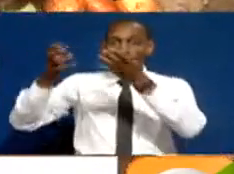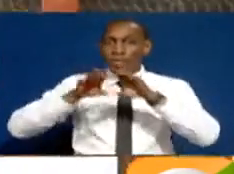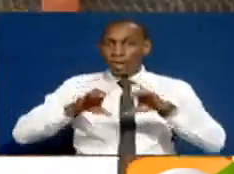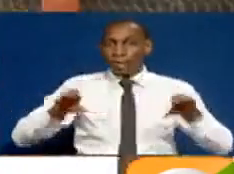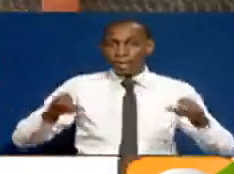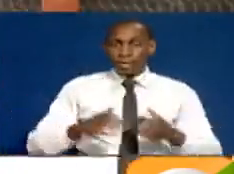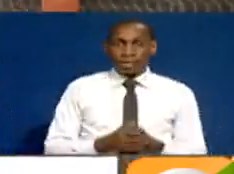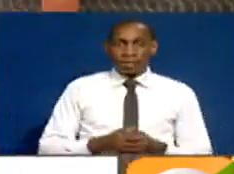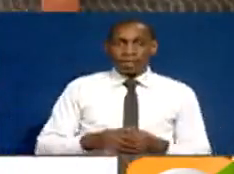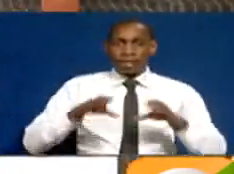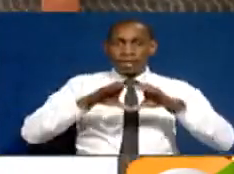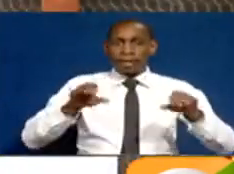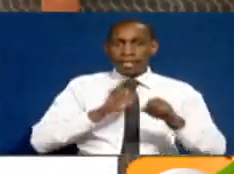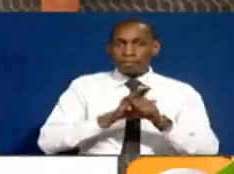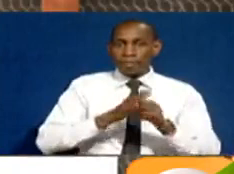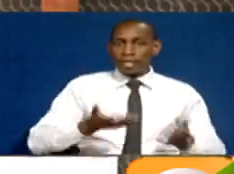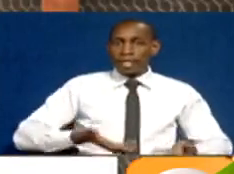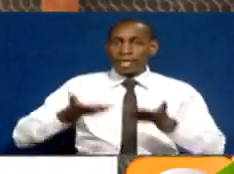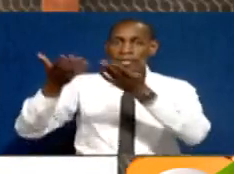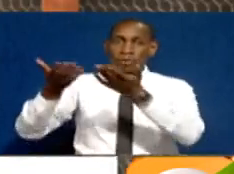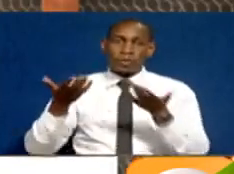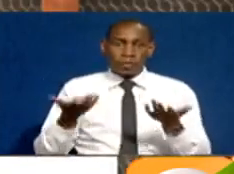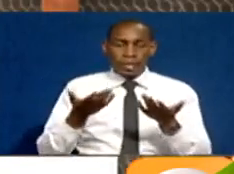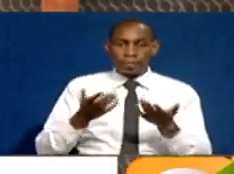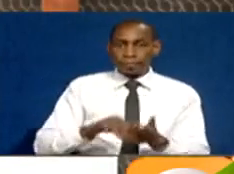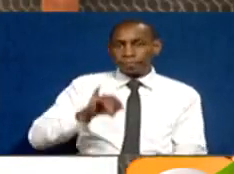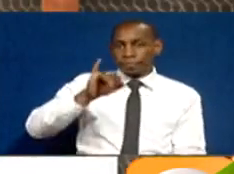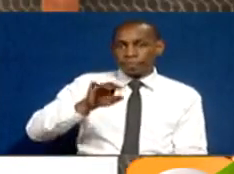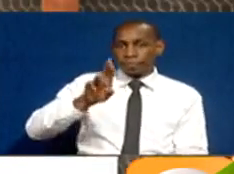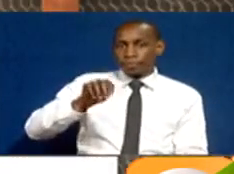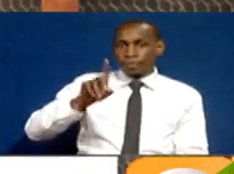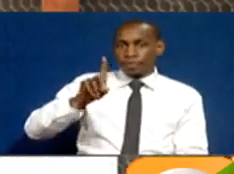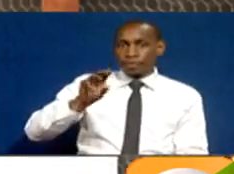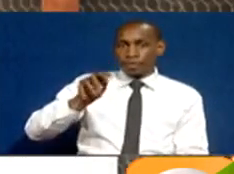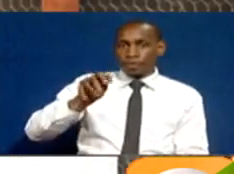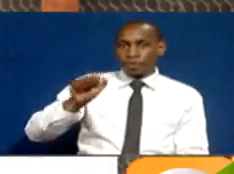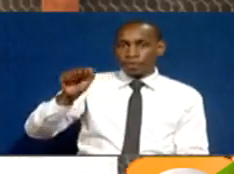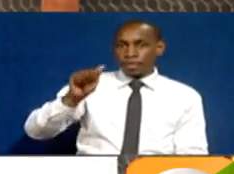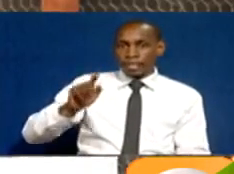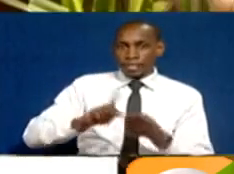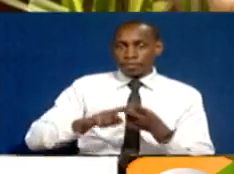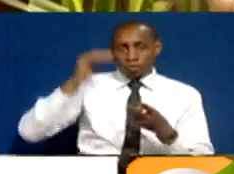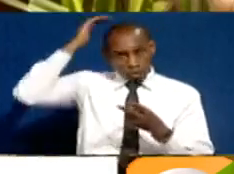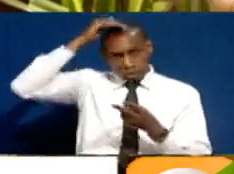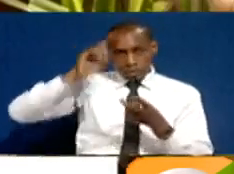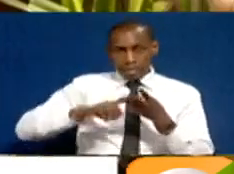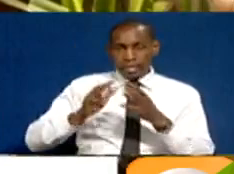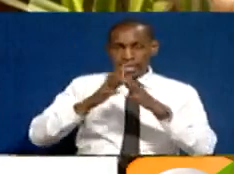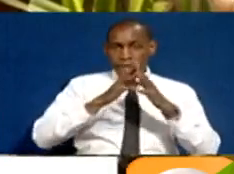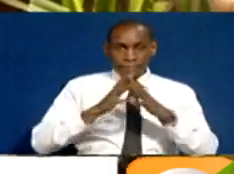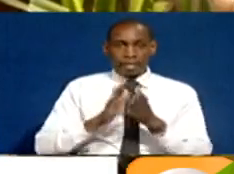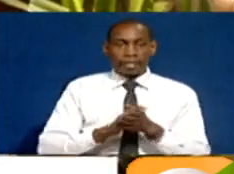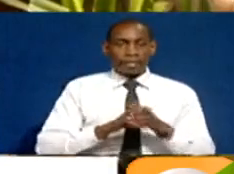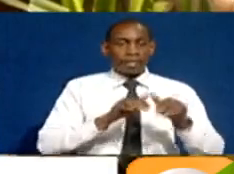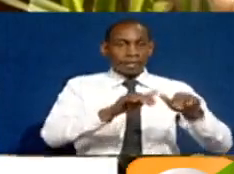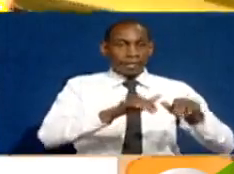market. Most market I've been exporting to is Indonesia, Dubai, and US, mostly in US. So